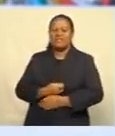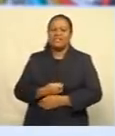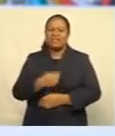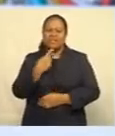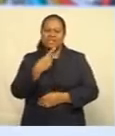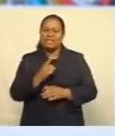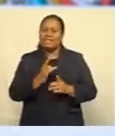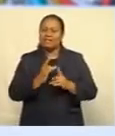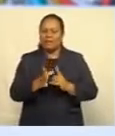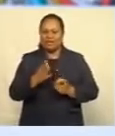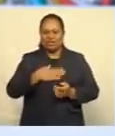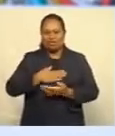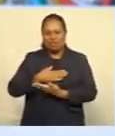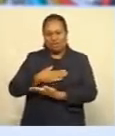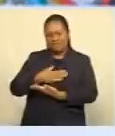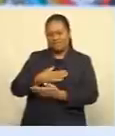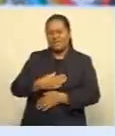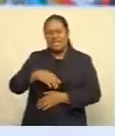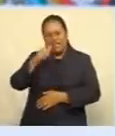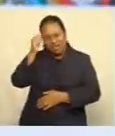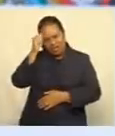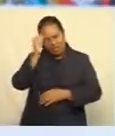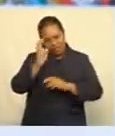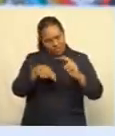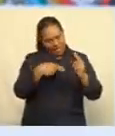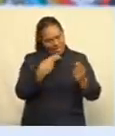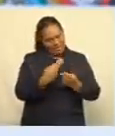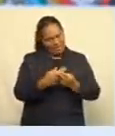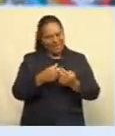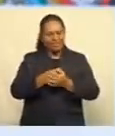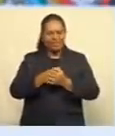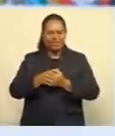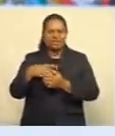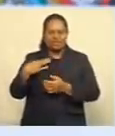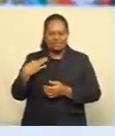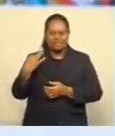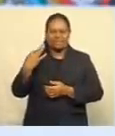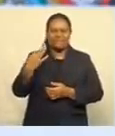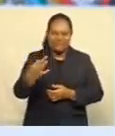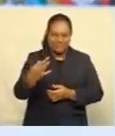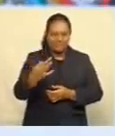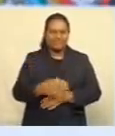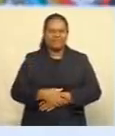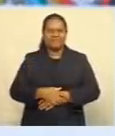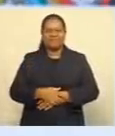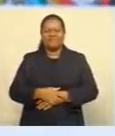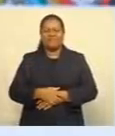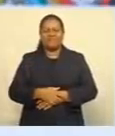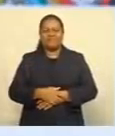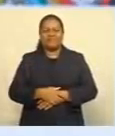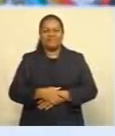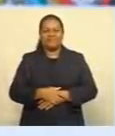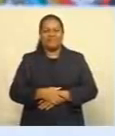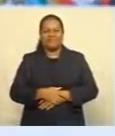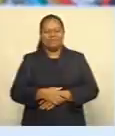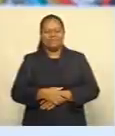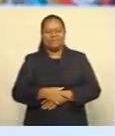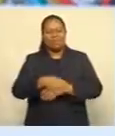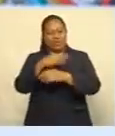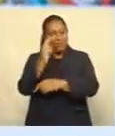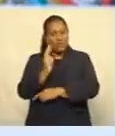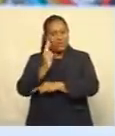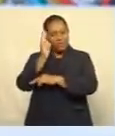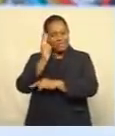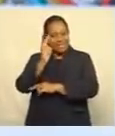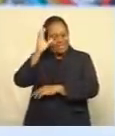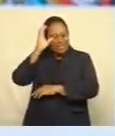of had all my family and friends there for that when I played in back in 2005, but also probably representing the country